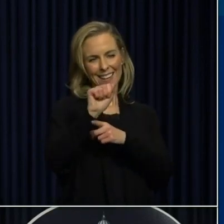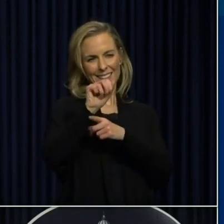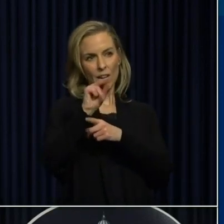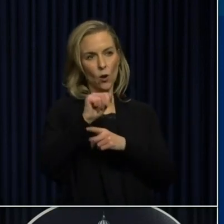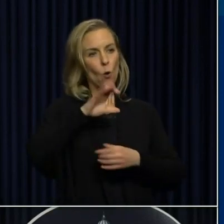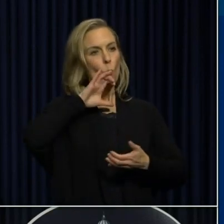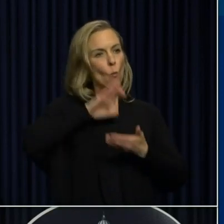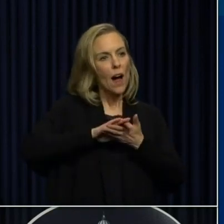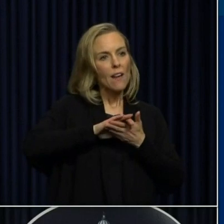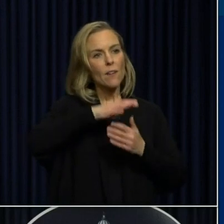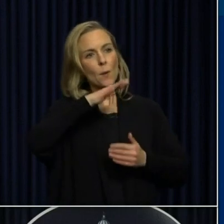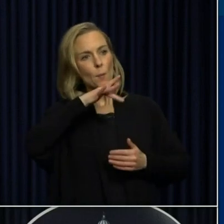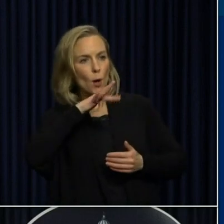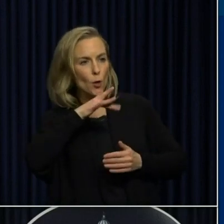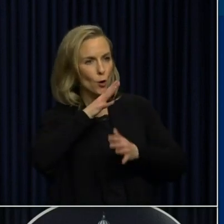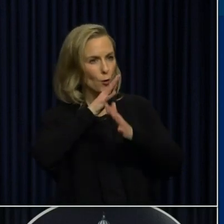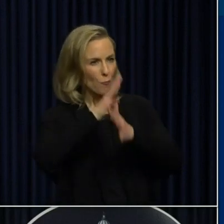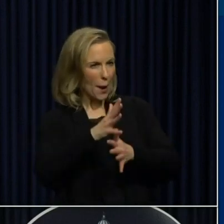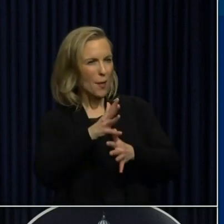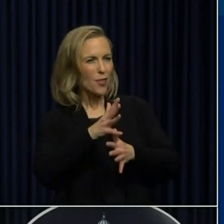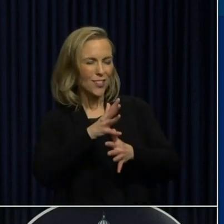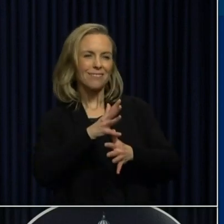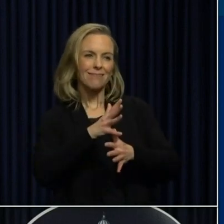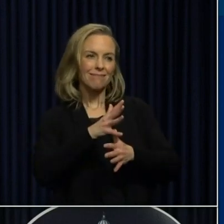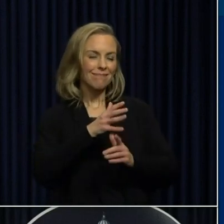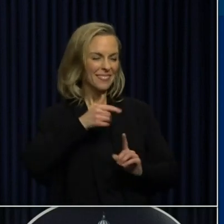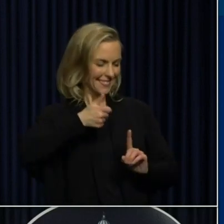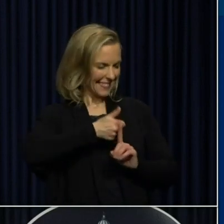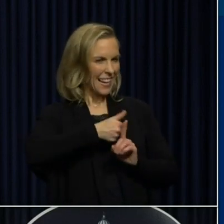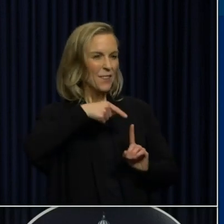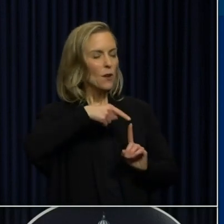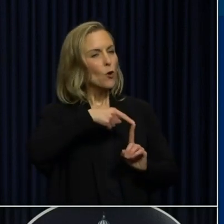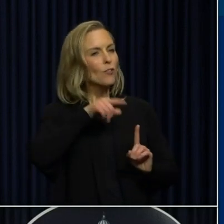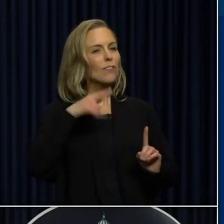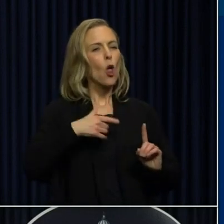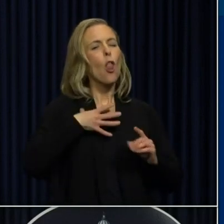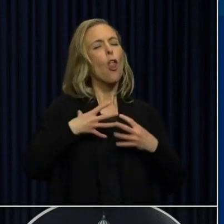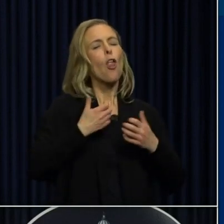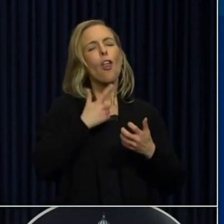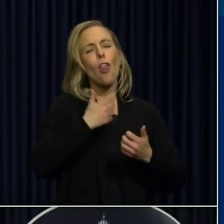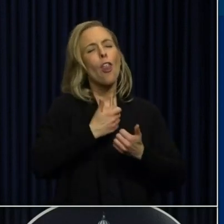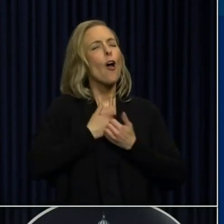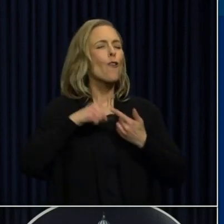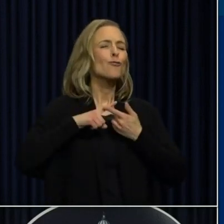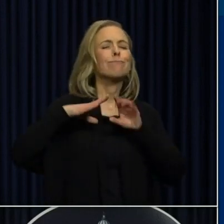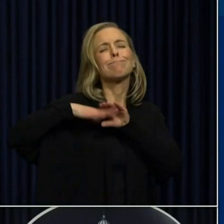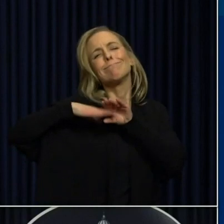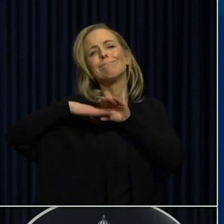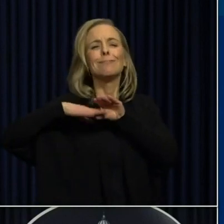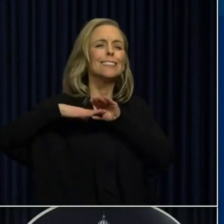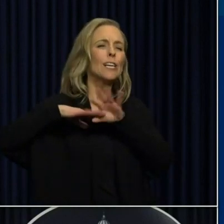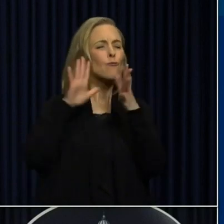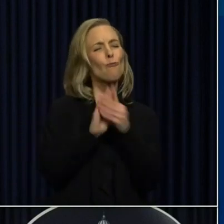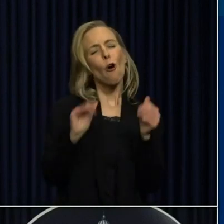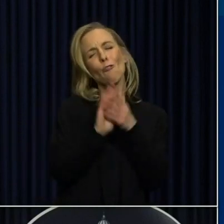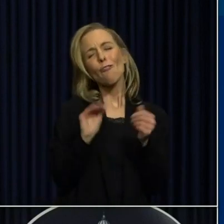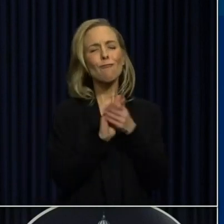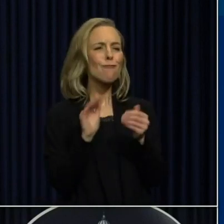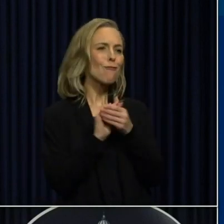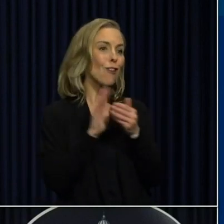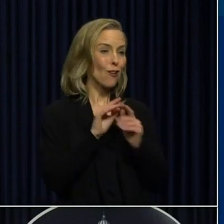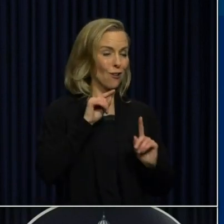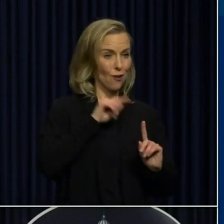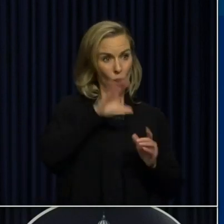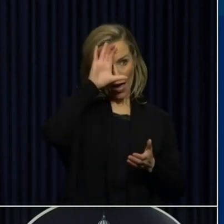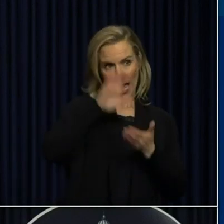a mother, and a grandmother. She was a talker and also a storyteller. This July, she and her husband, Doug, would have